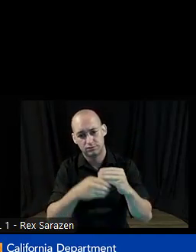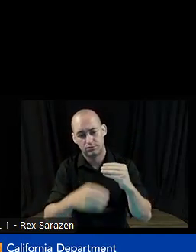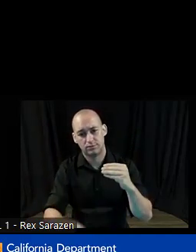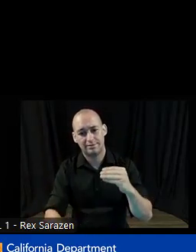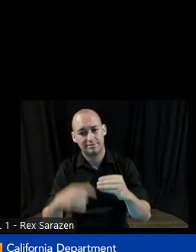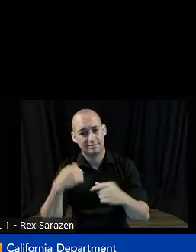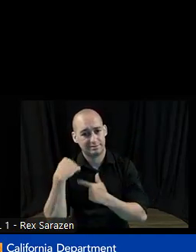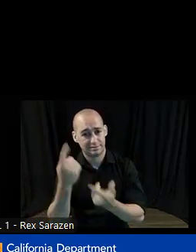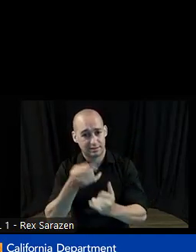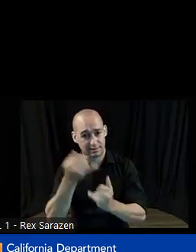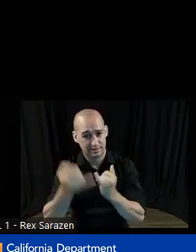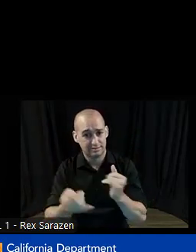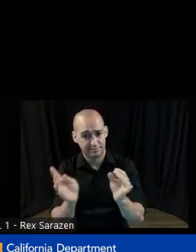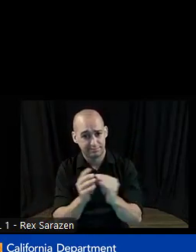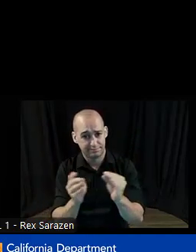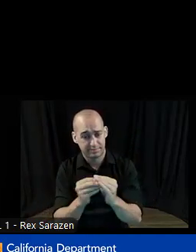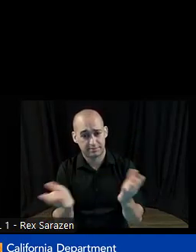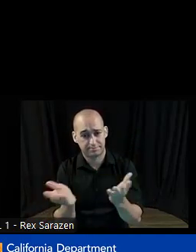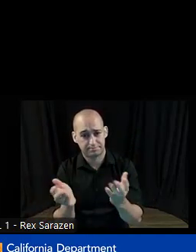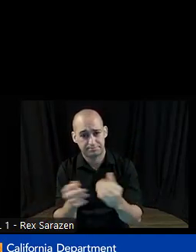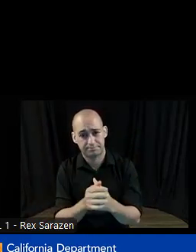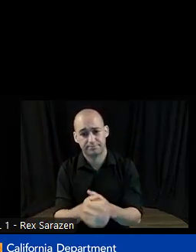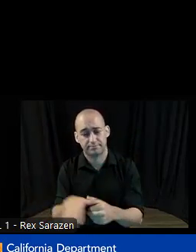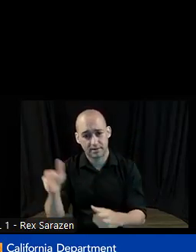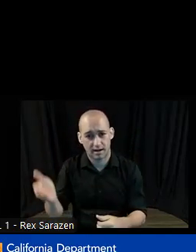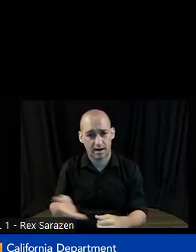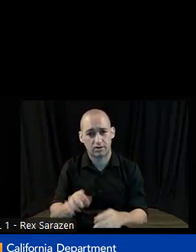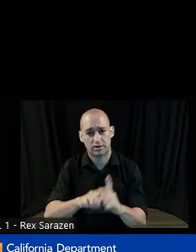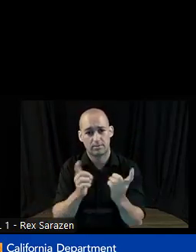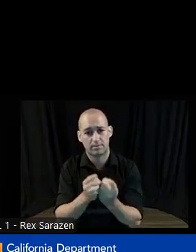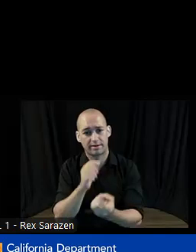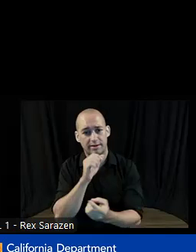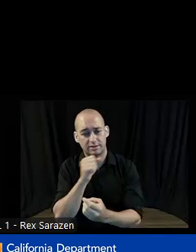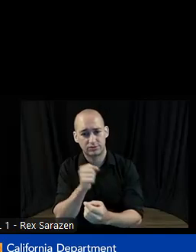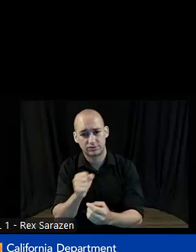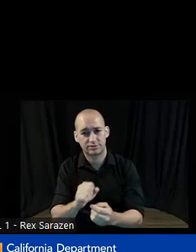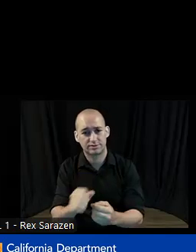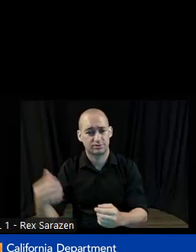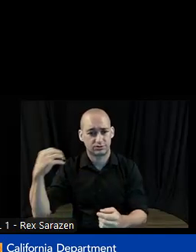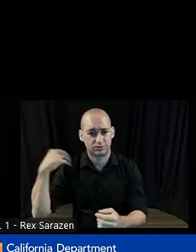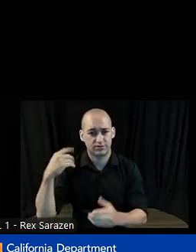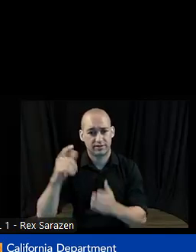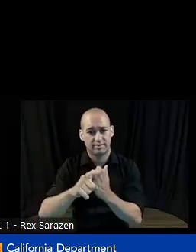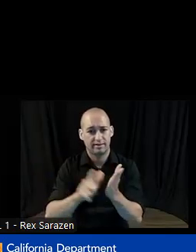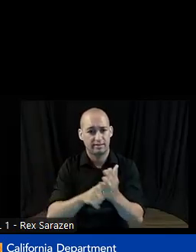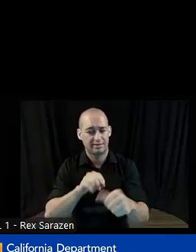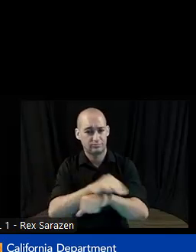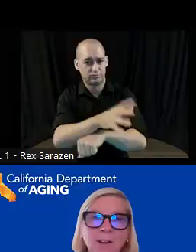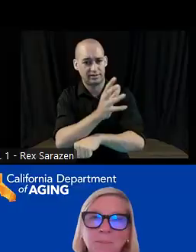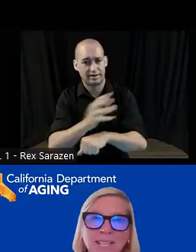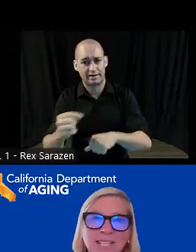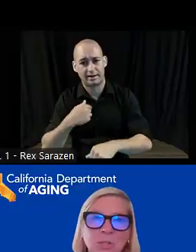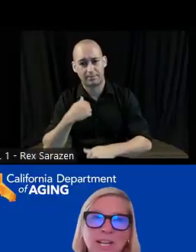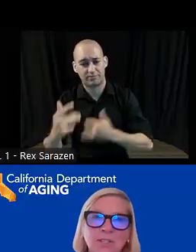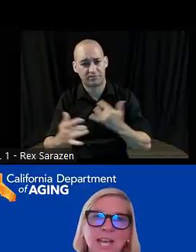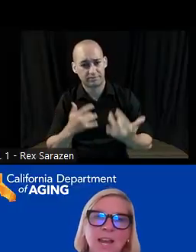last met, we have hired the Department of Aging's Chief Legal Counsel, and I'm so proud